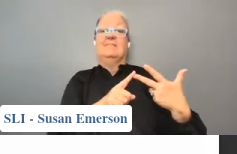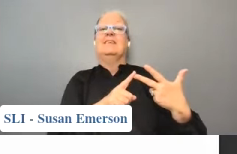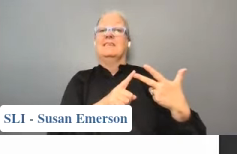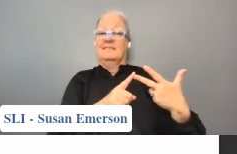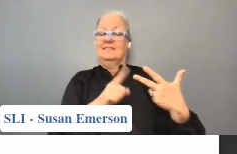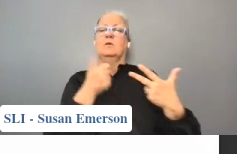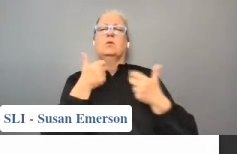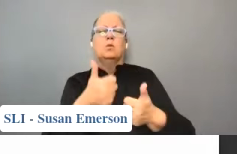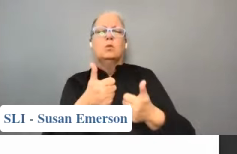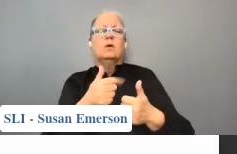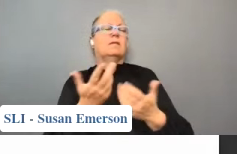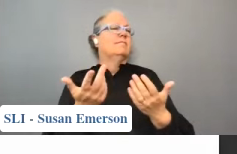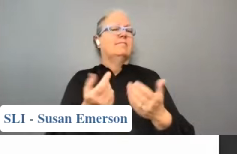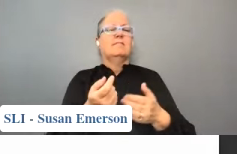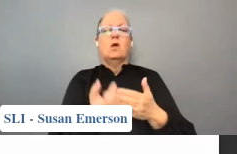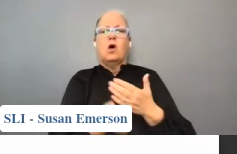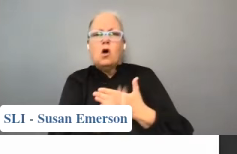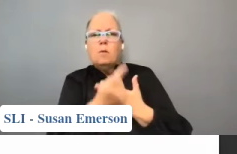and